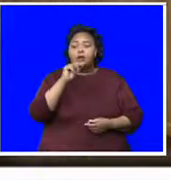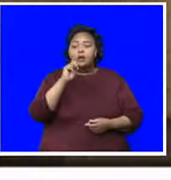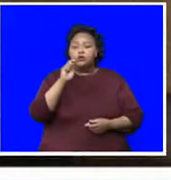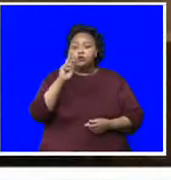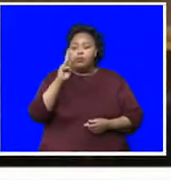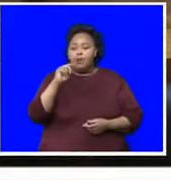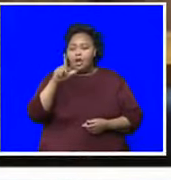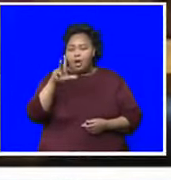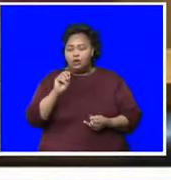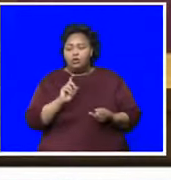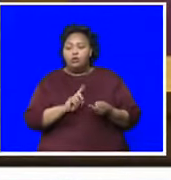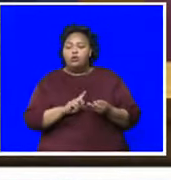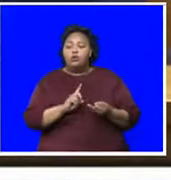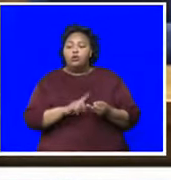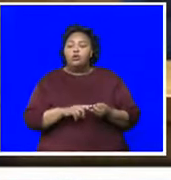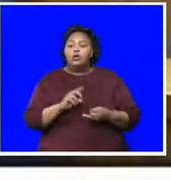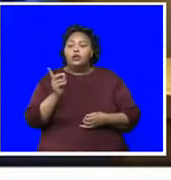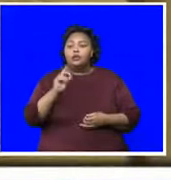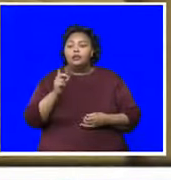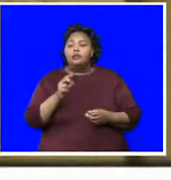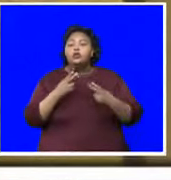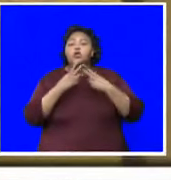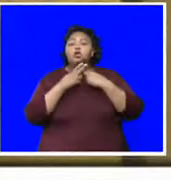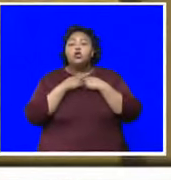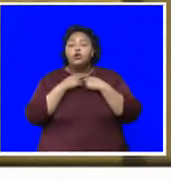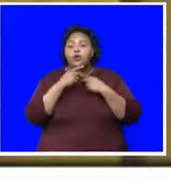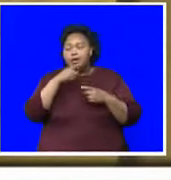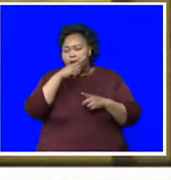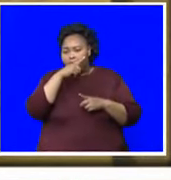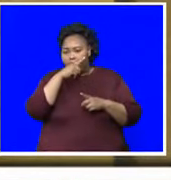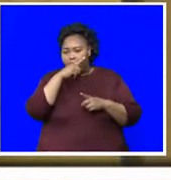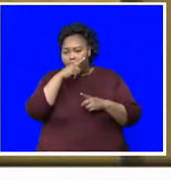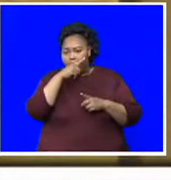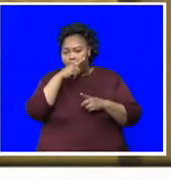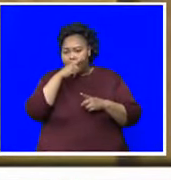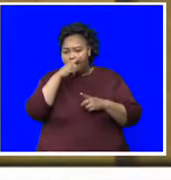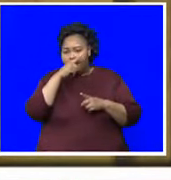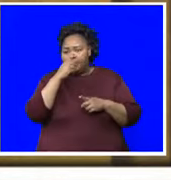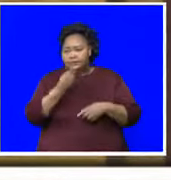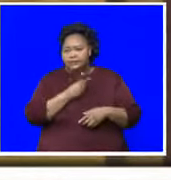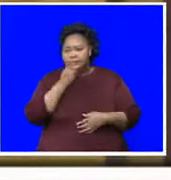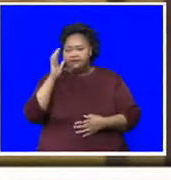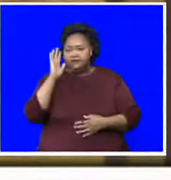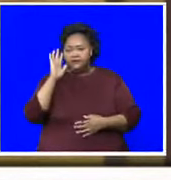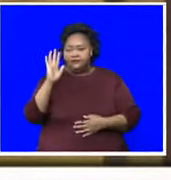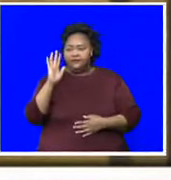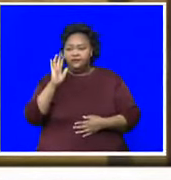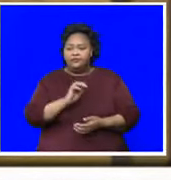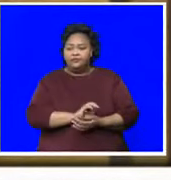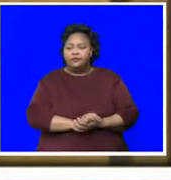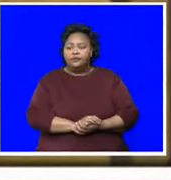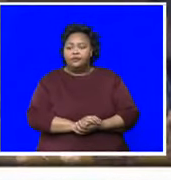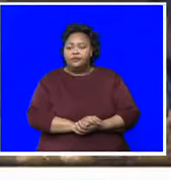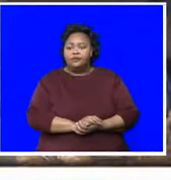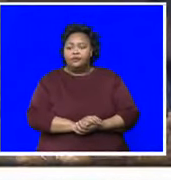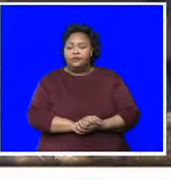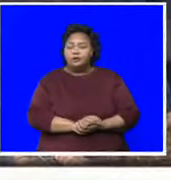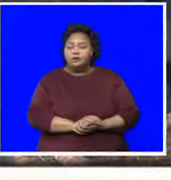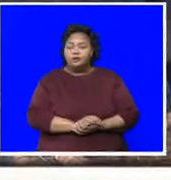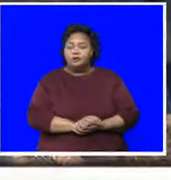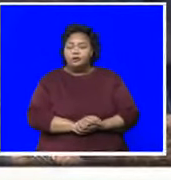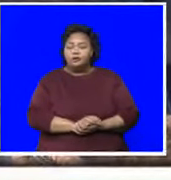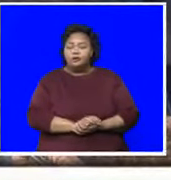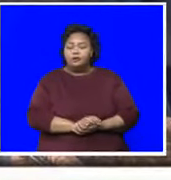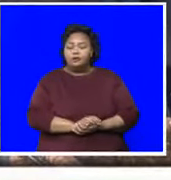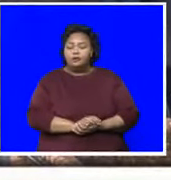Nxumalo, while Mzwandile Dlamini is standing in for the accused. The matter is before Judge Mzwandile Fakutse. For